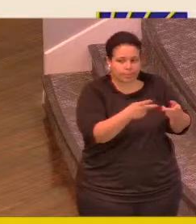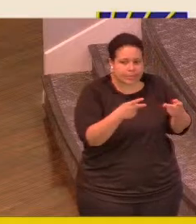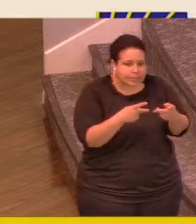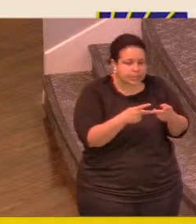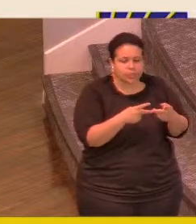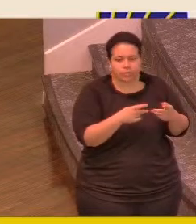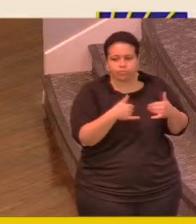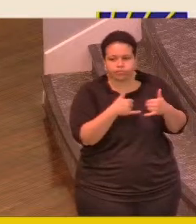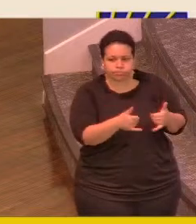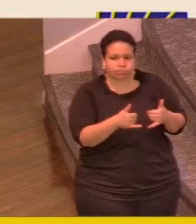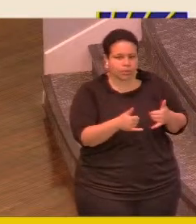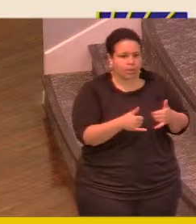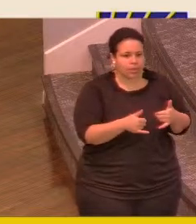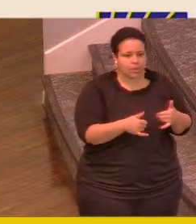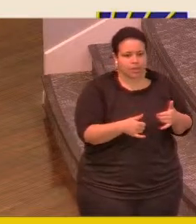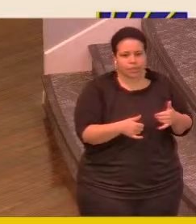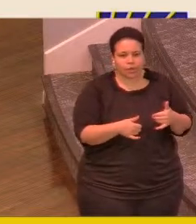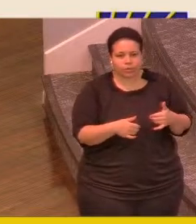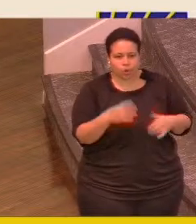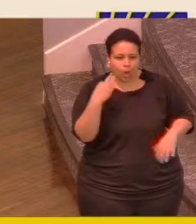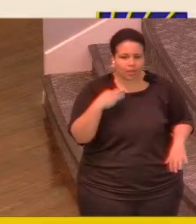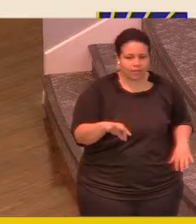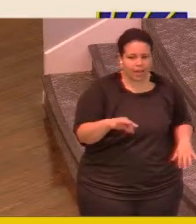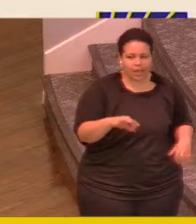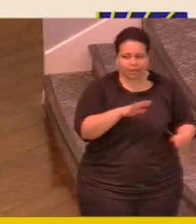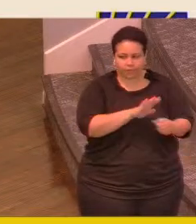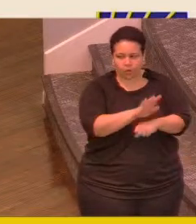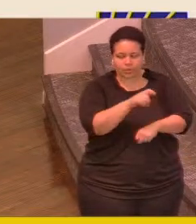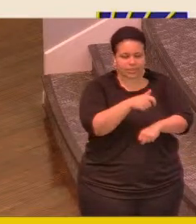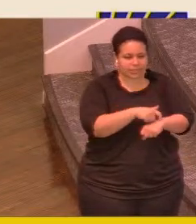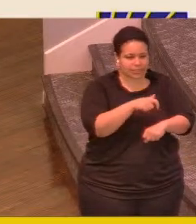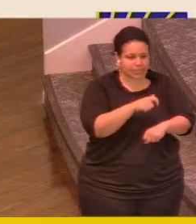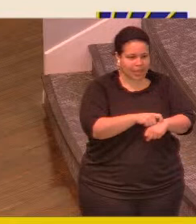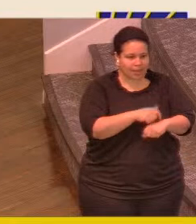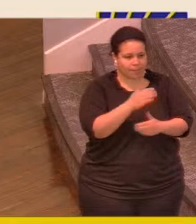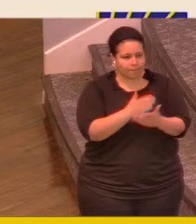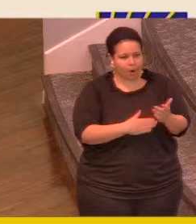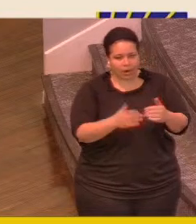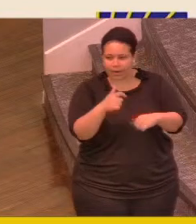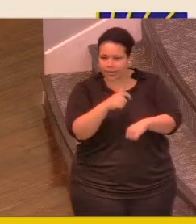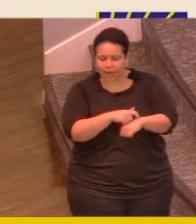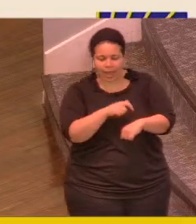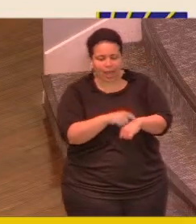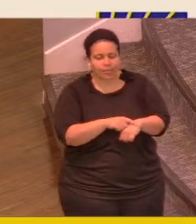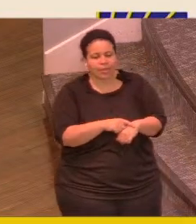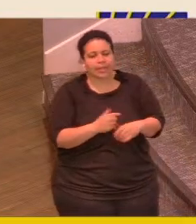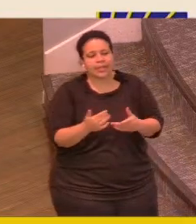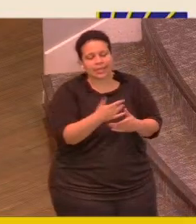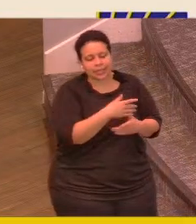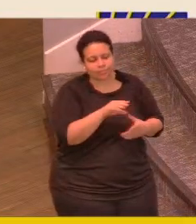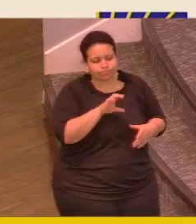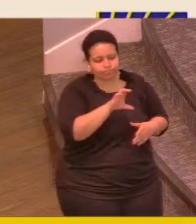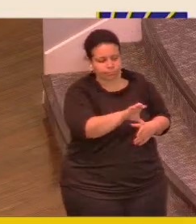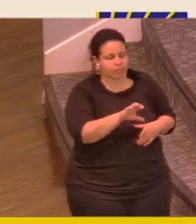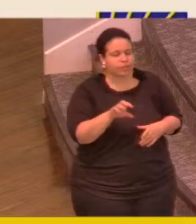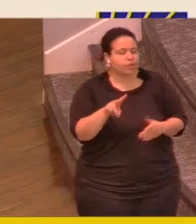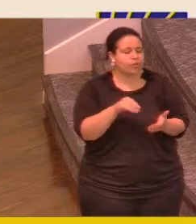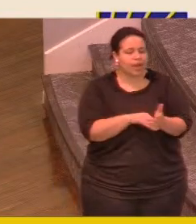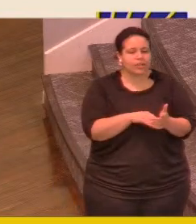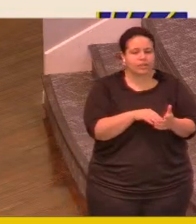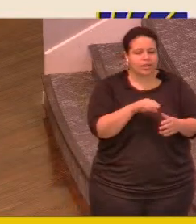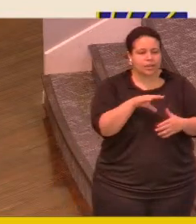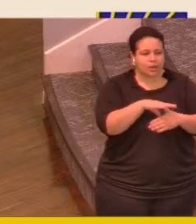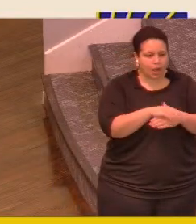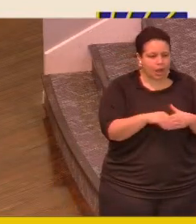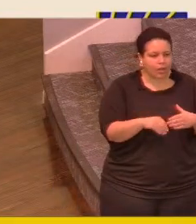qualify. Full-time and part-time employees would get the full $2,000 as long as the part-time employee is